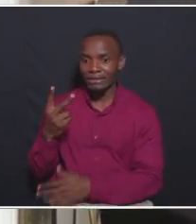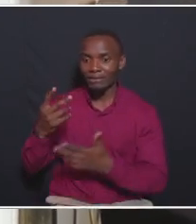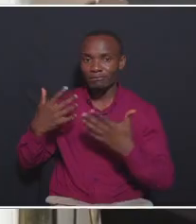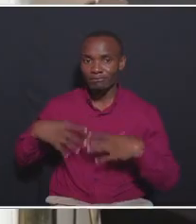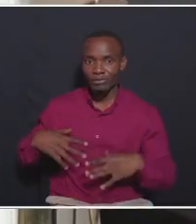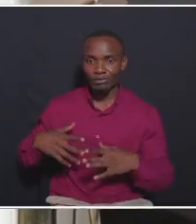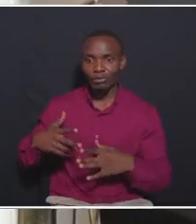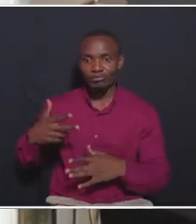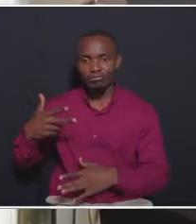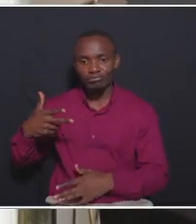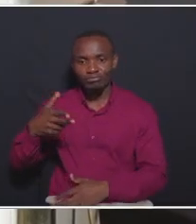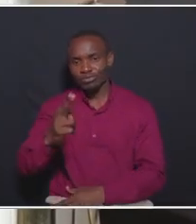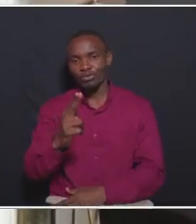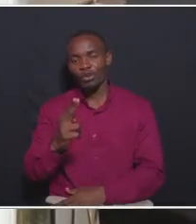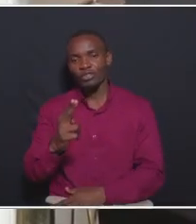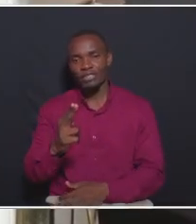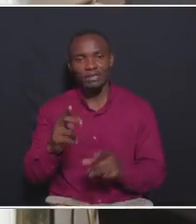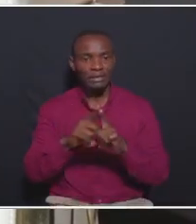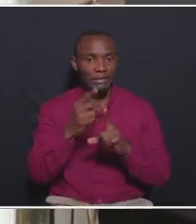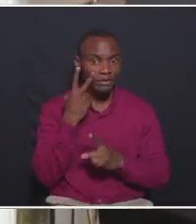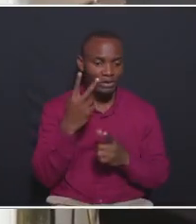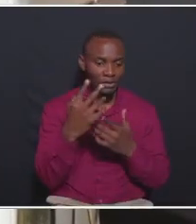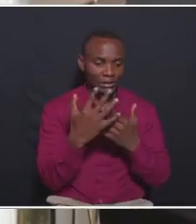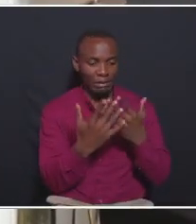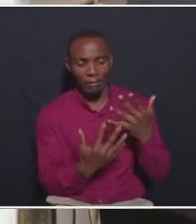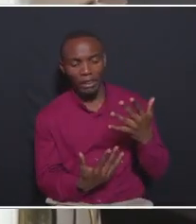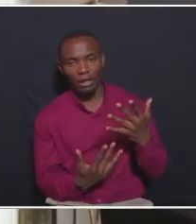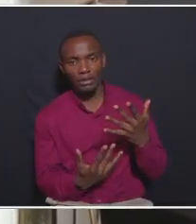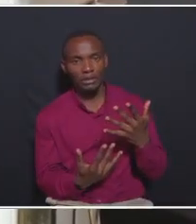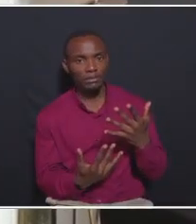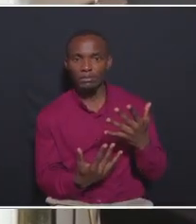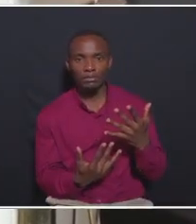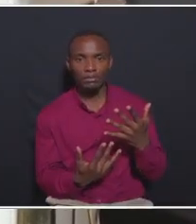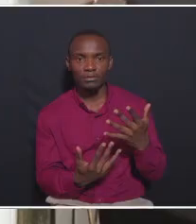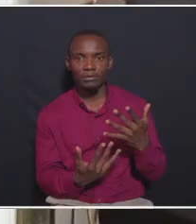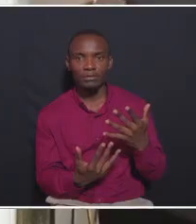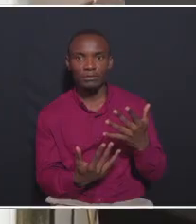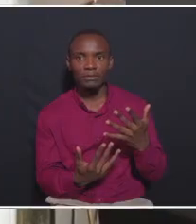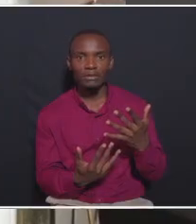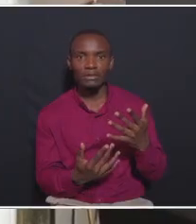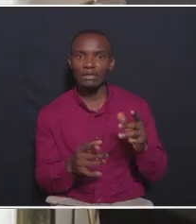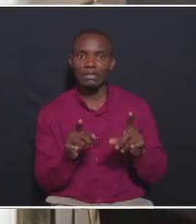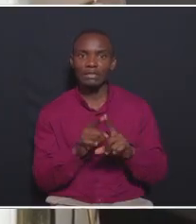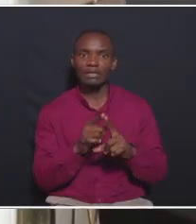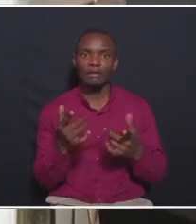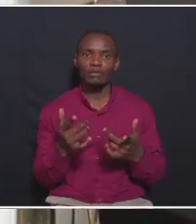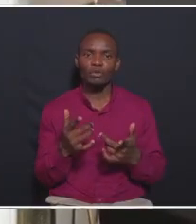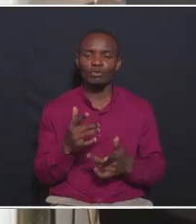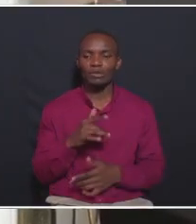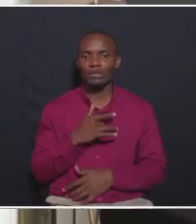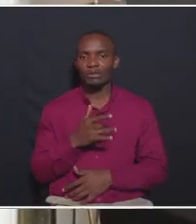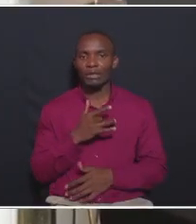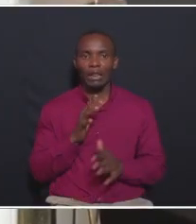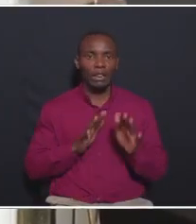you see blood, you see all those atrocities, and they kind of IQ, you become a bit more